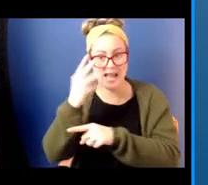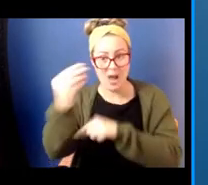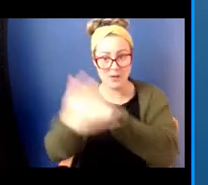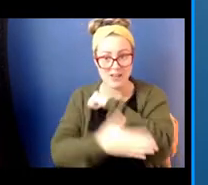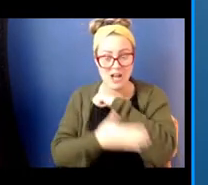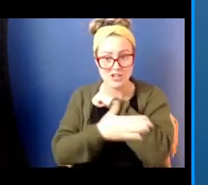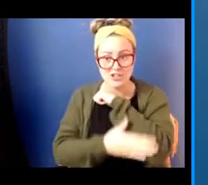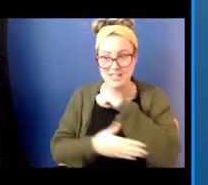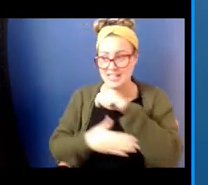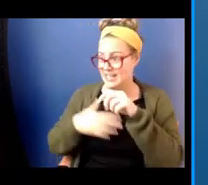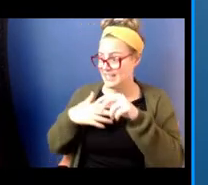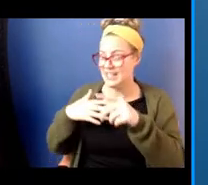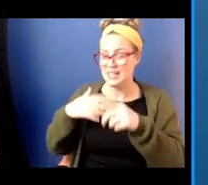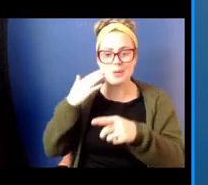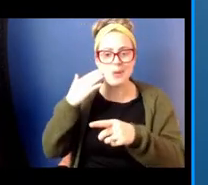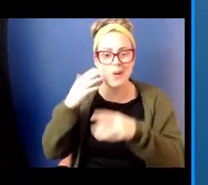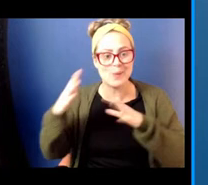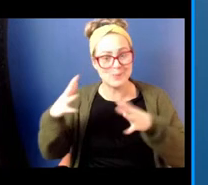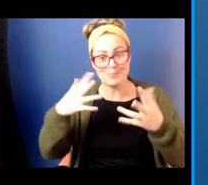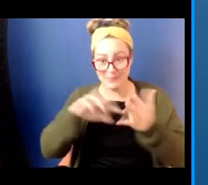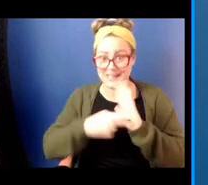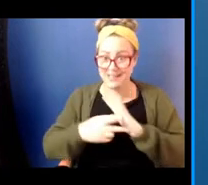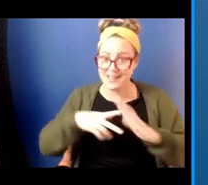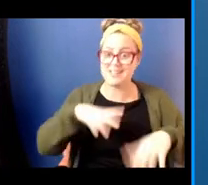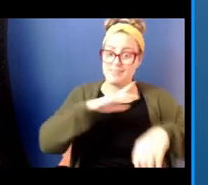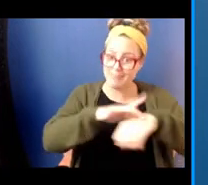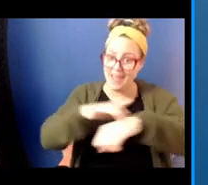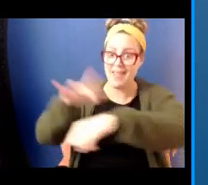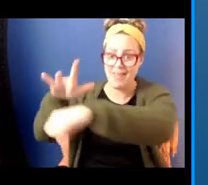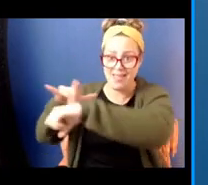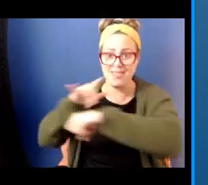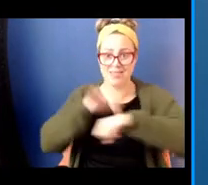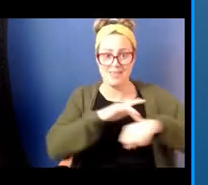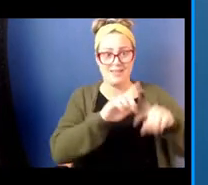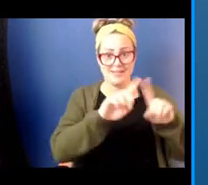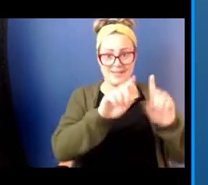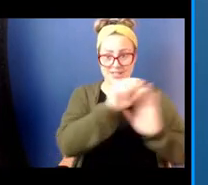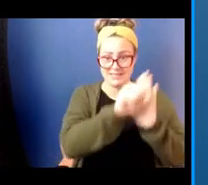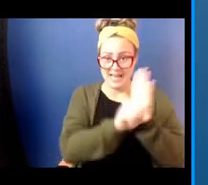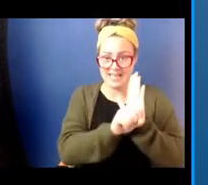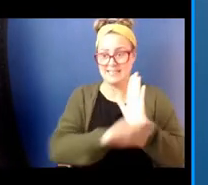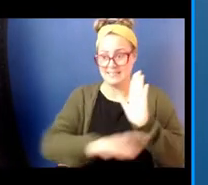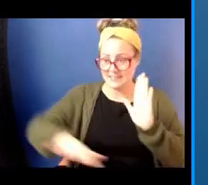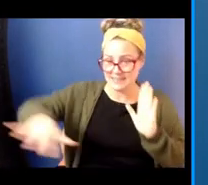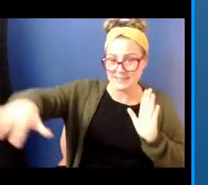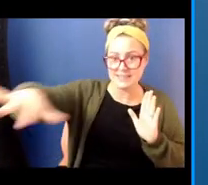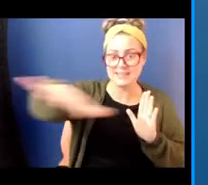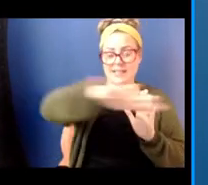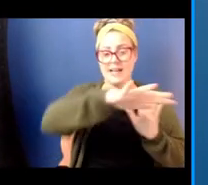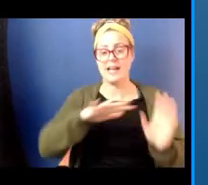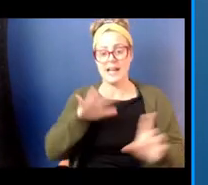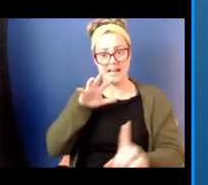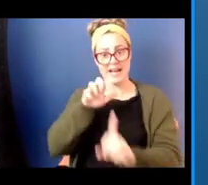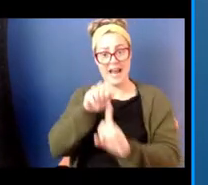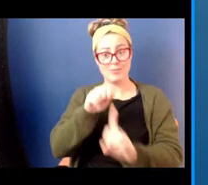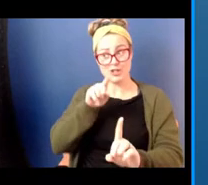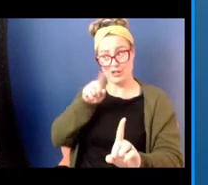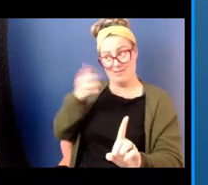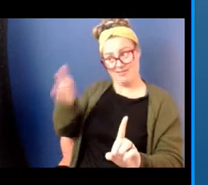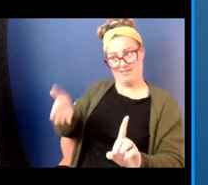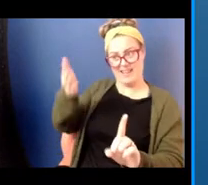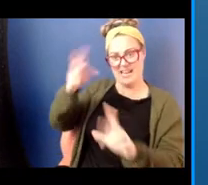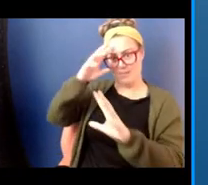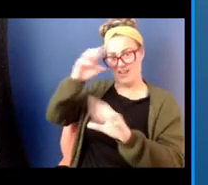it inside the Beltway um and I think he has also captured the fact that it's not going to stop changing this is not